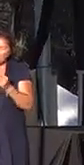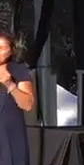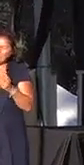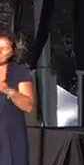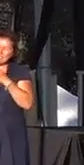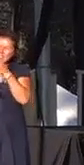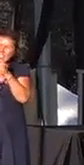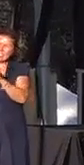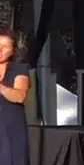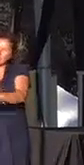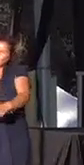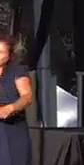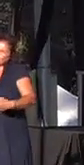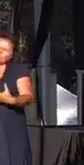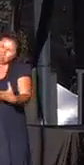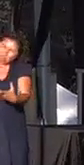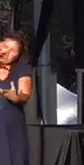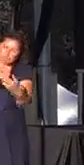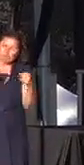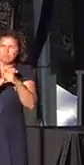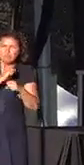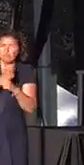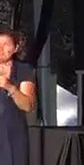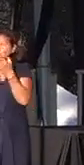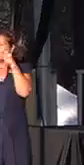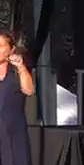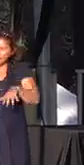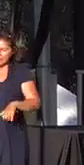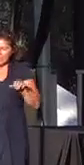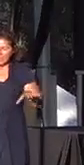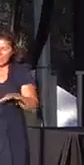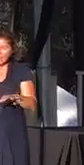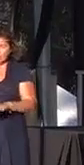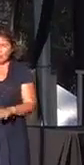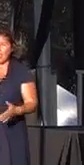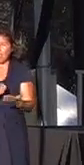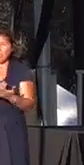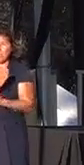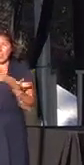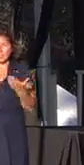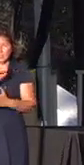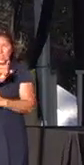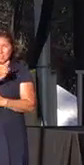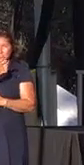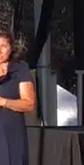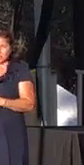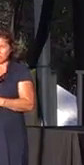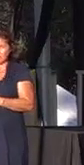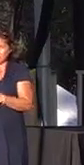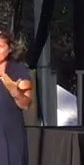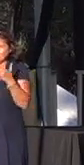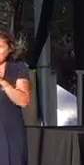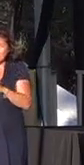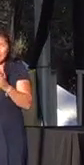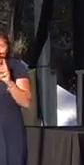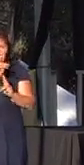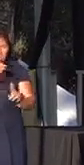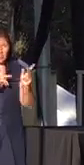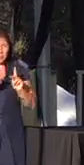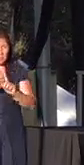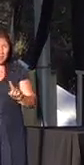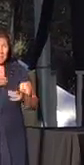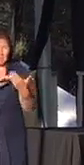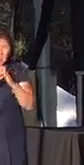of fighting, protesting, and taking action for our rights as the LGBT community. So in order to honor those in our community that have